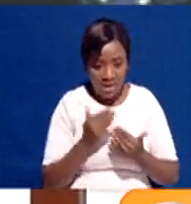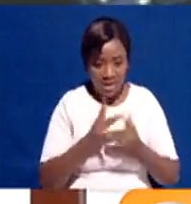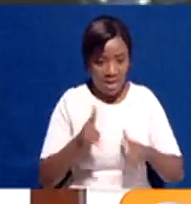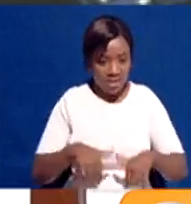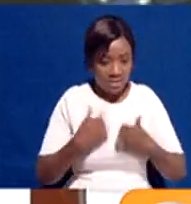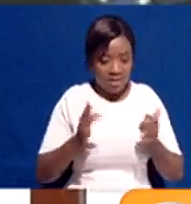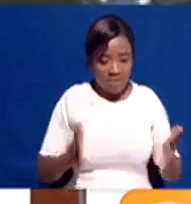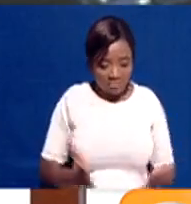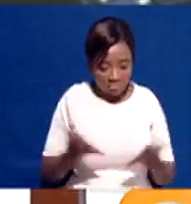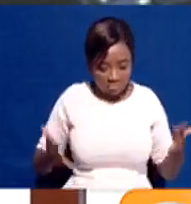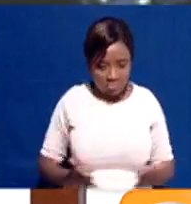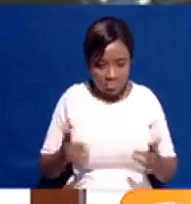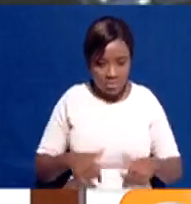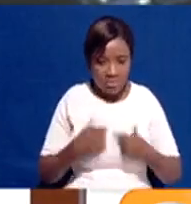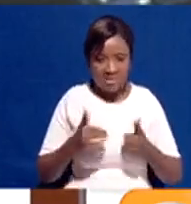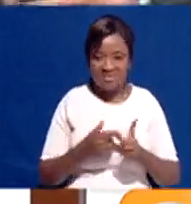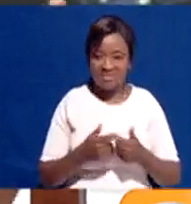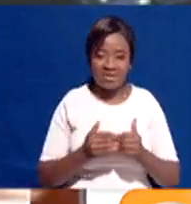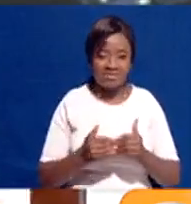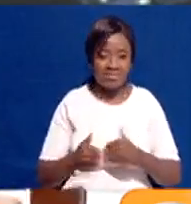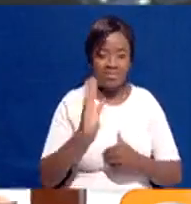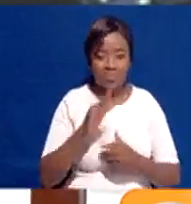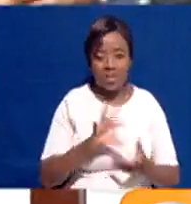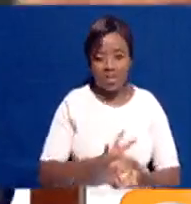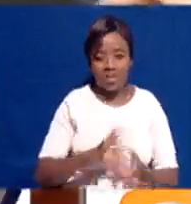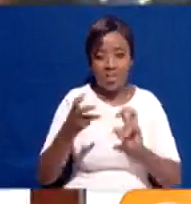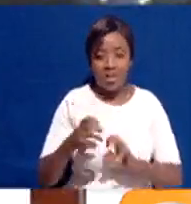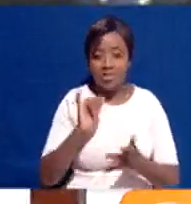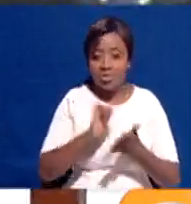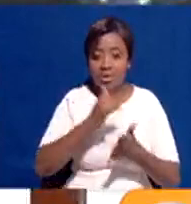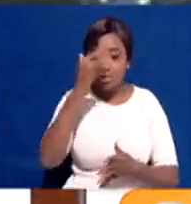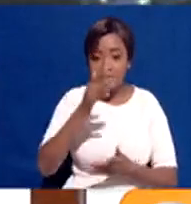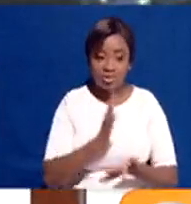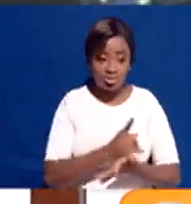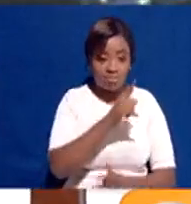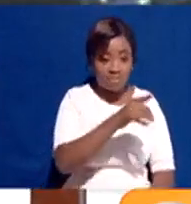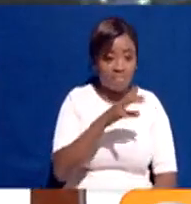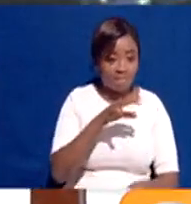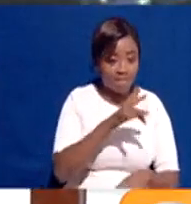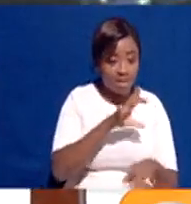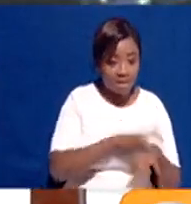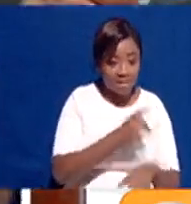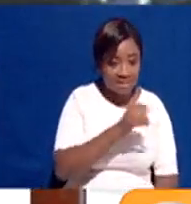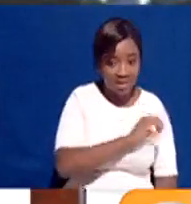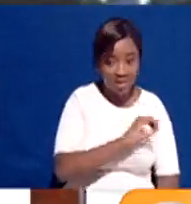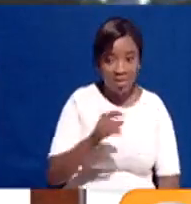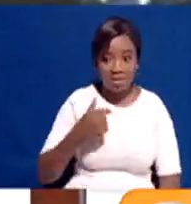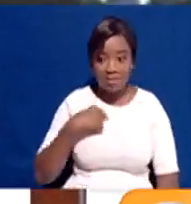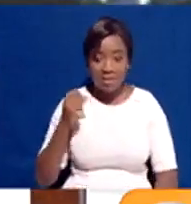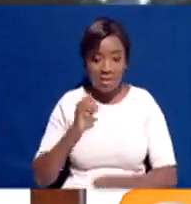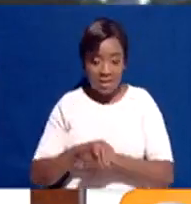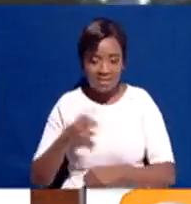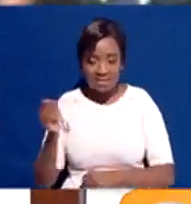uplift themselves, then we'll be judged harshly. That's why, despite the fact that she is not on a salary, I'm not on a salary, our offices